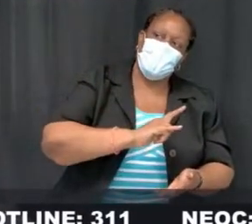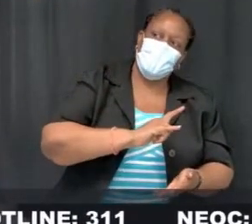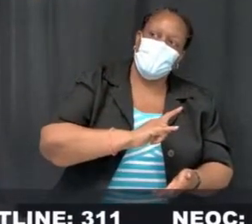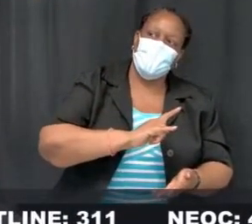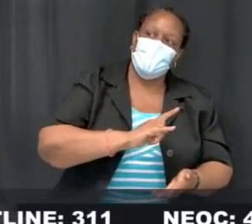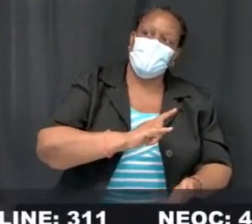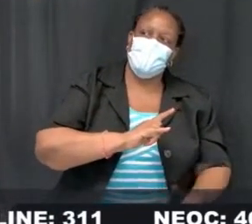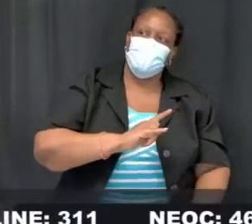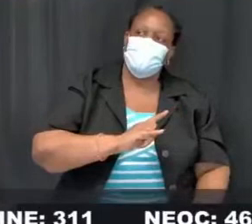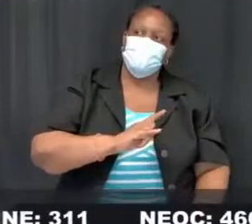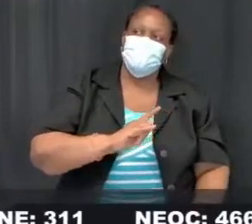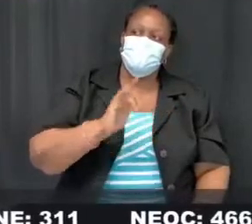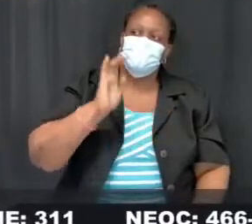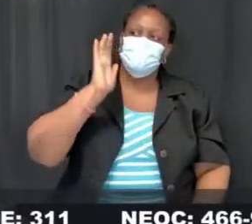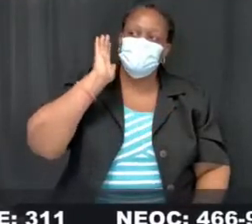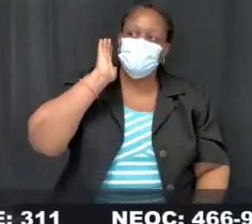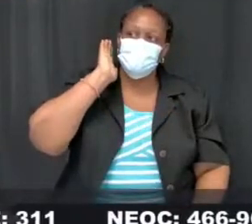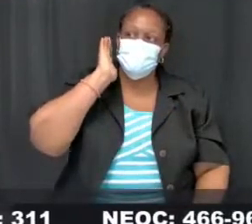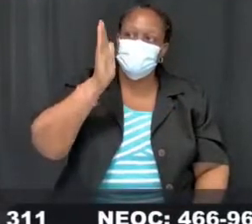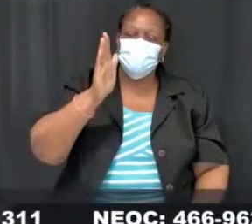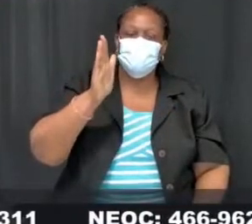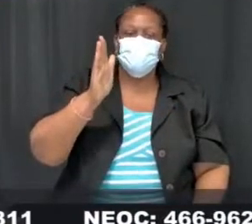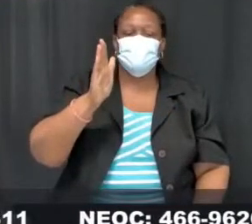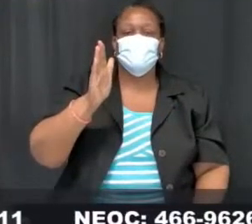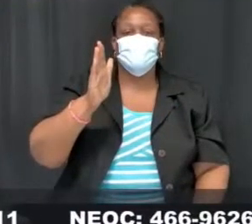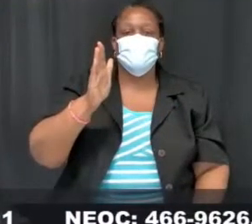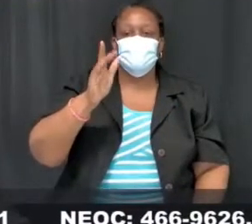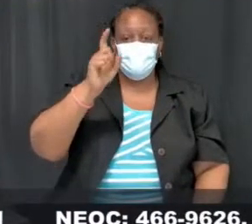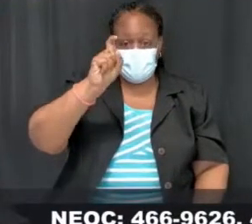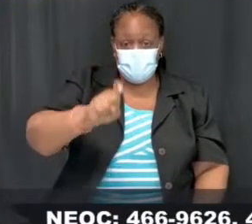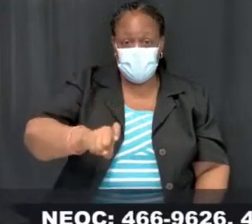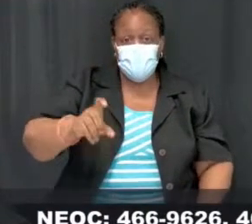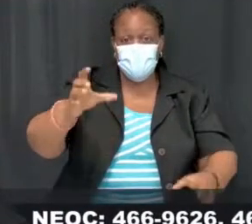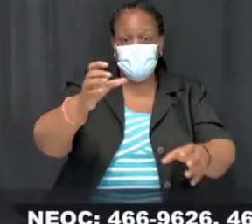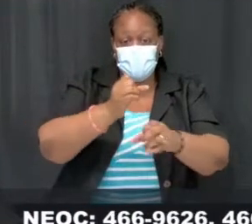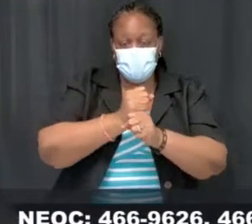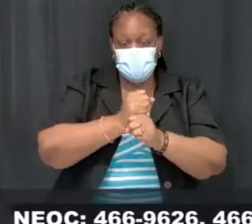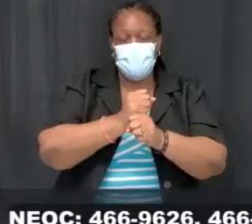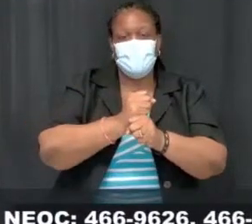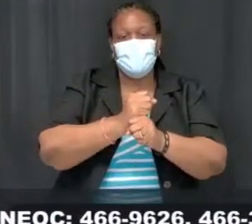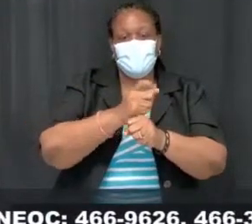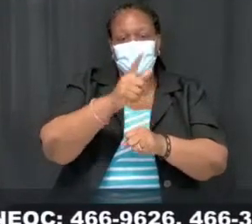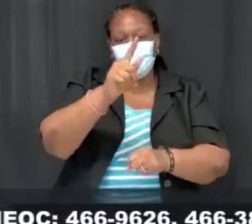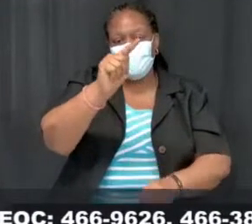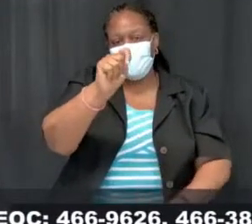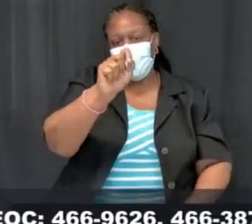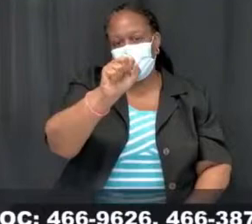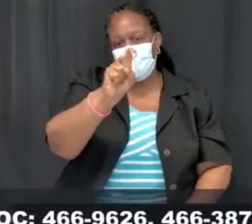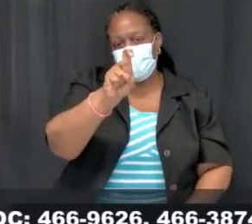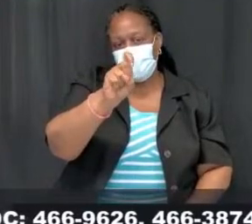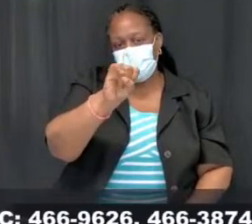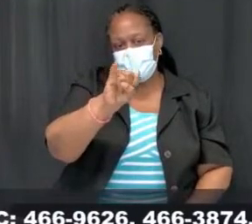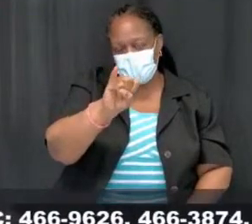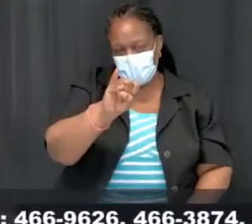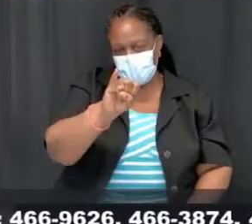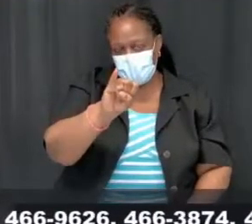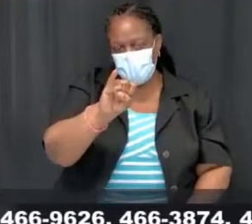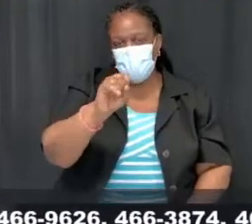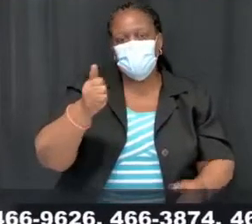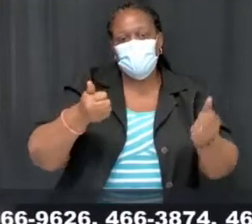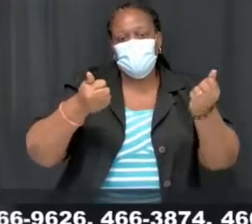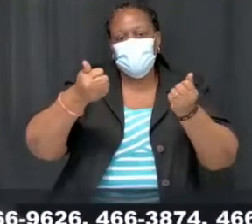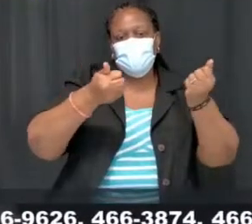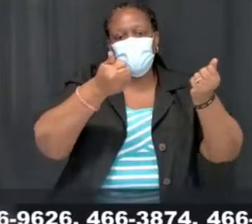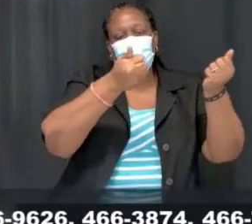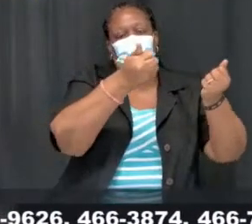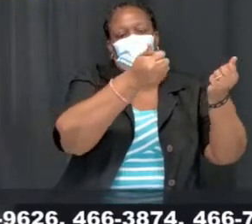be using a COVID-19 certified taxi to take you to your place of quarantine or vacationing place. So